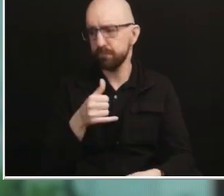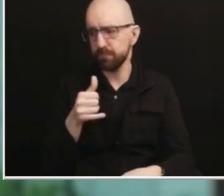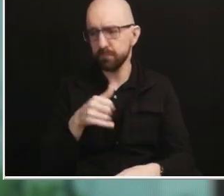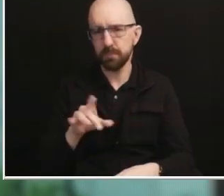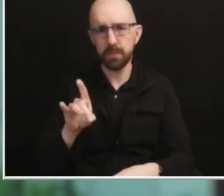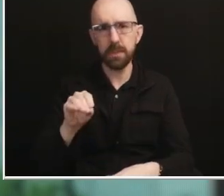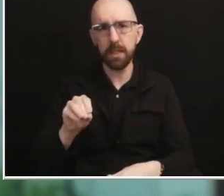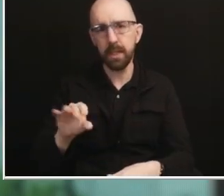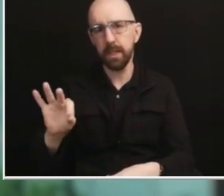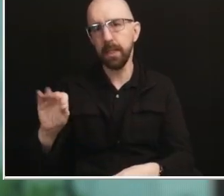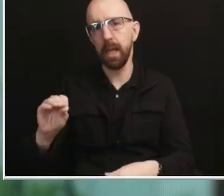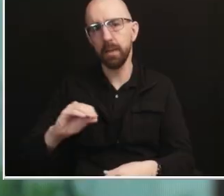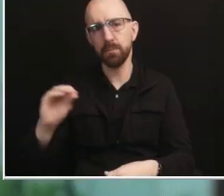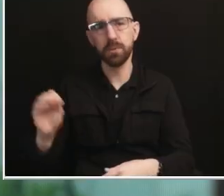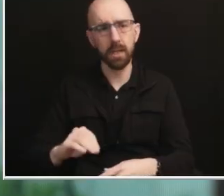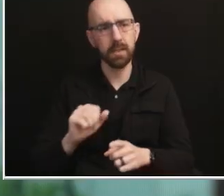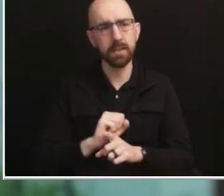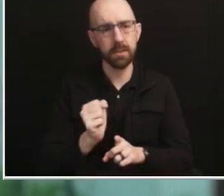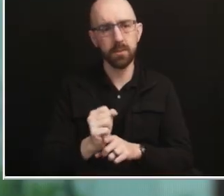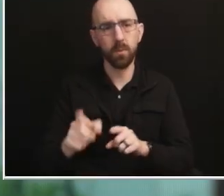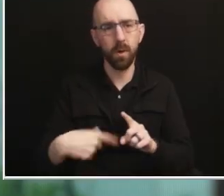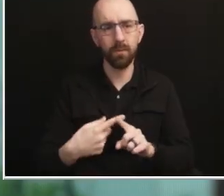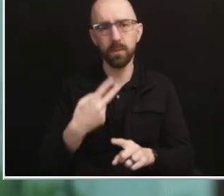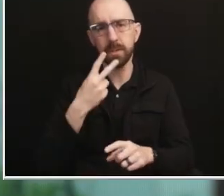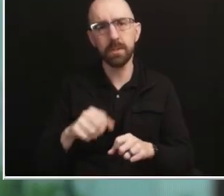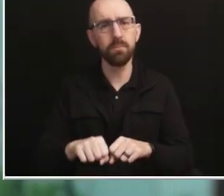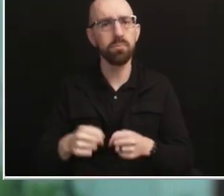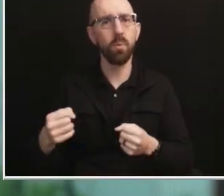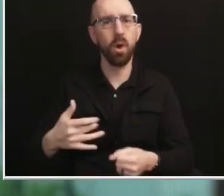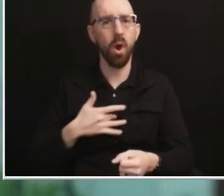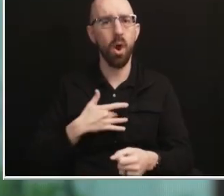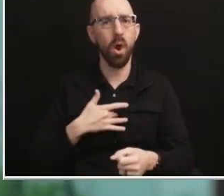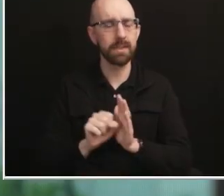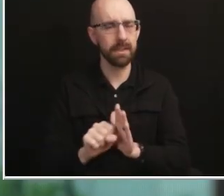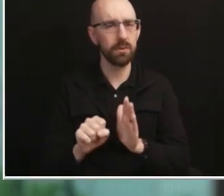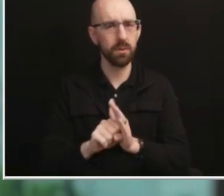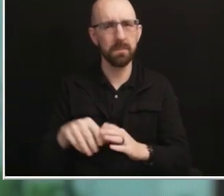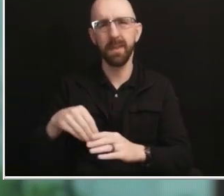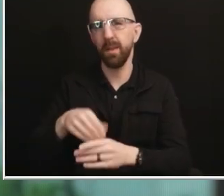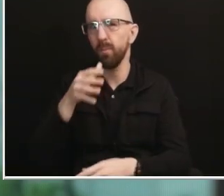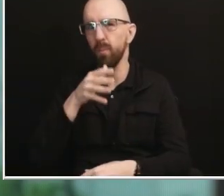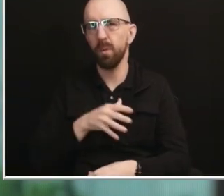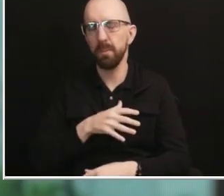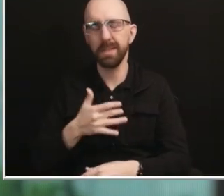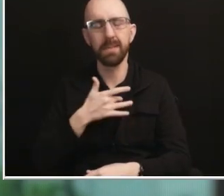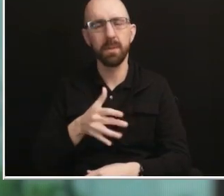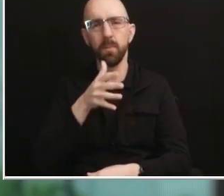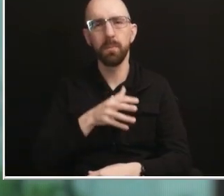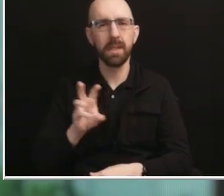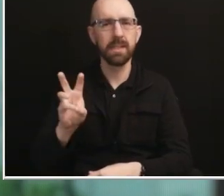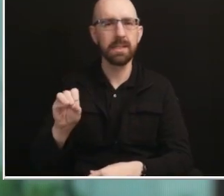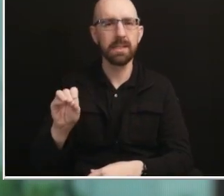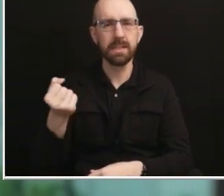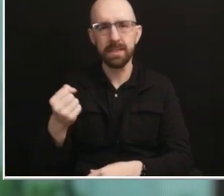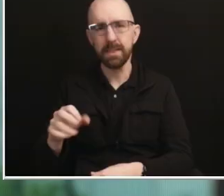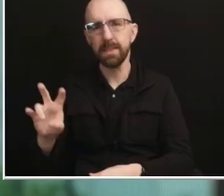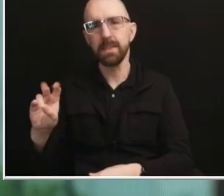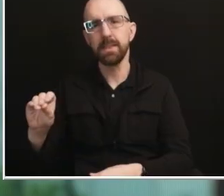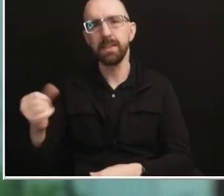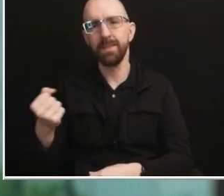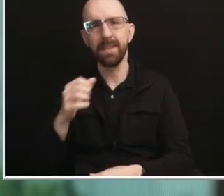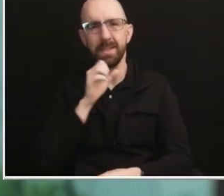80-90% of the conditions when we see broken heart syndrome, it's in women. And typically women in their 60s to 70s. So it's